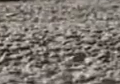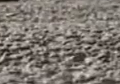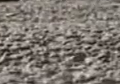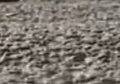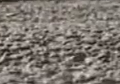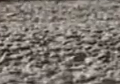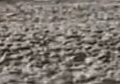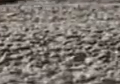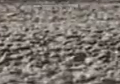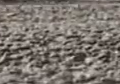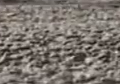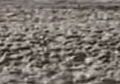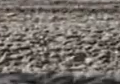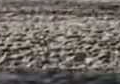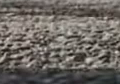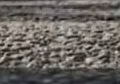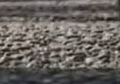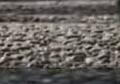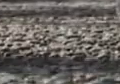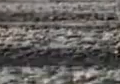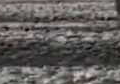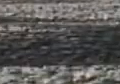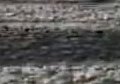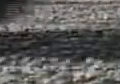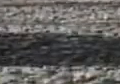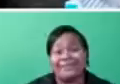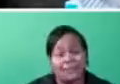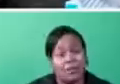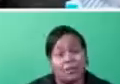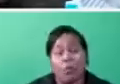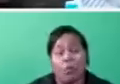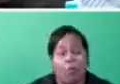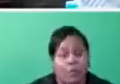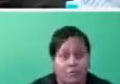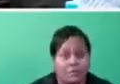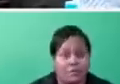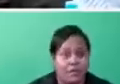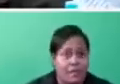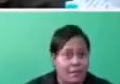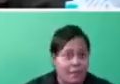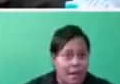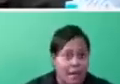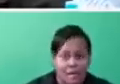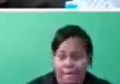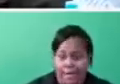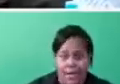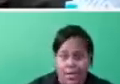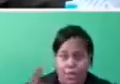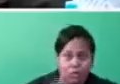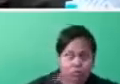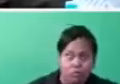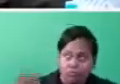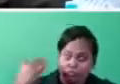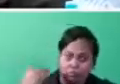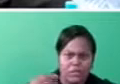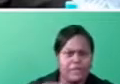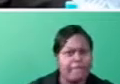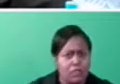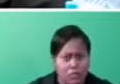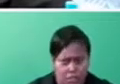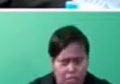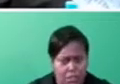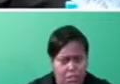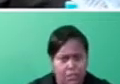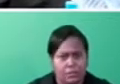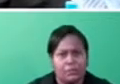government exploiting workers' rights. This is the worst time in any history in Fiji to